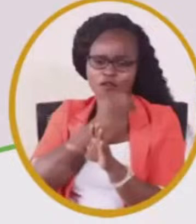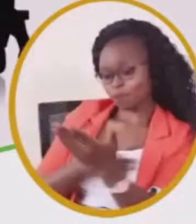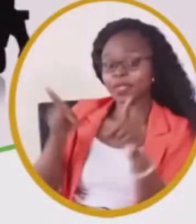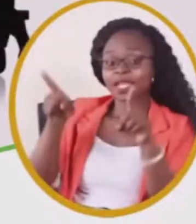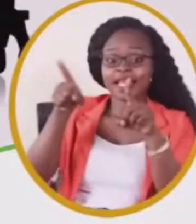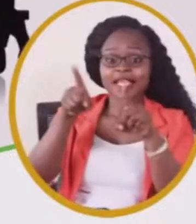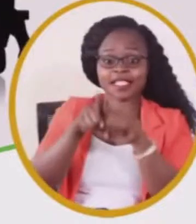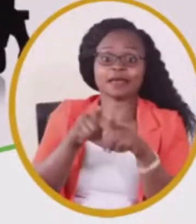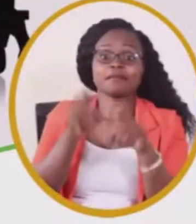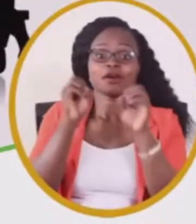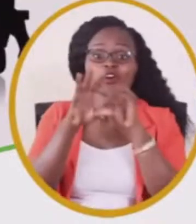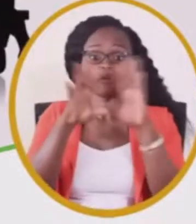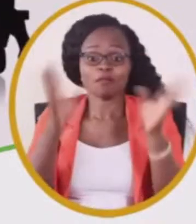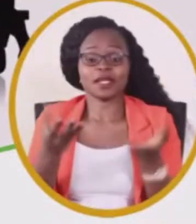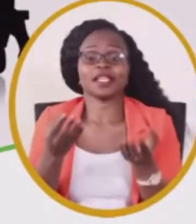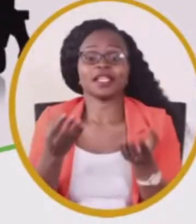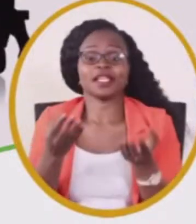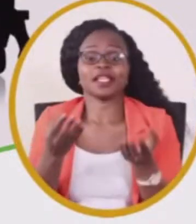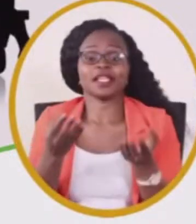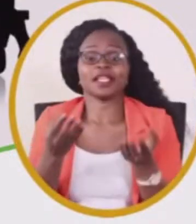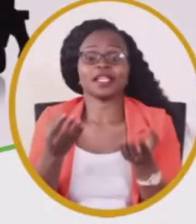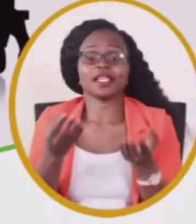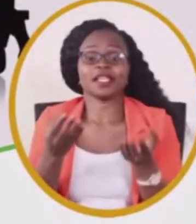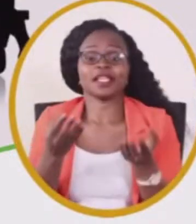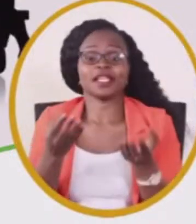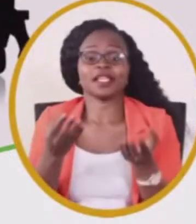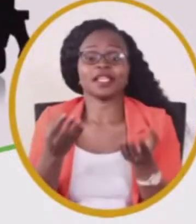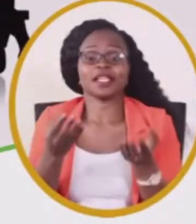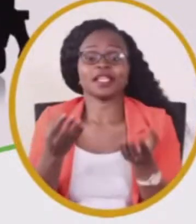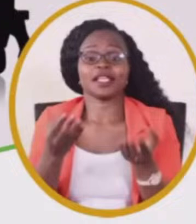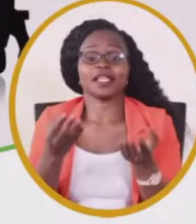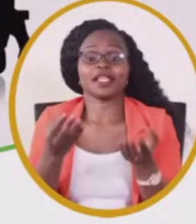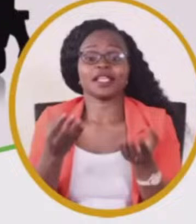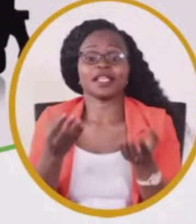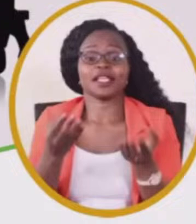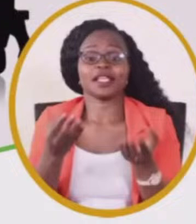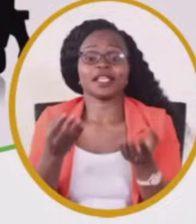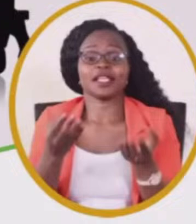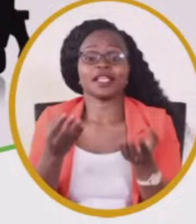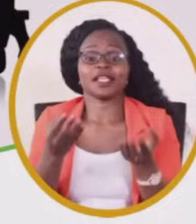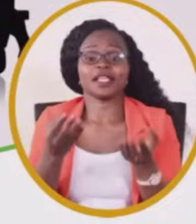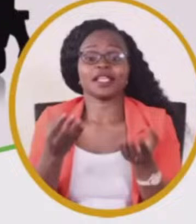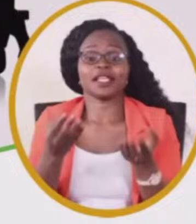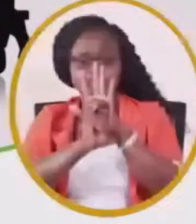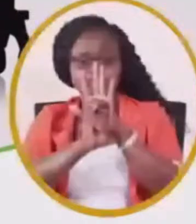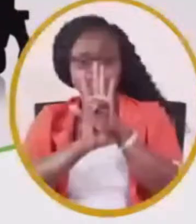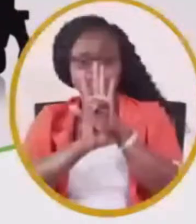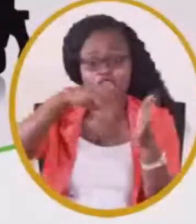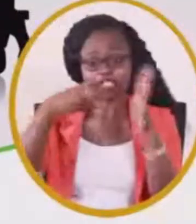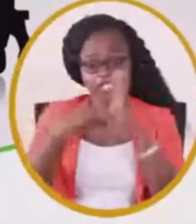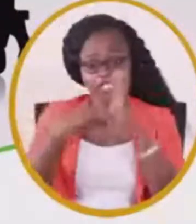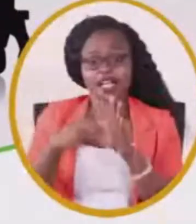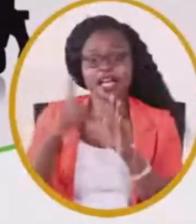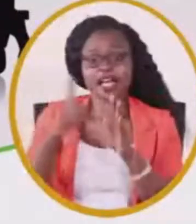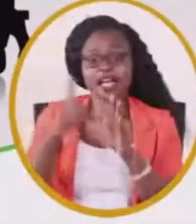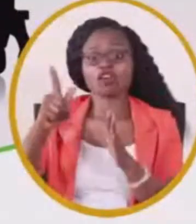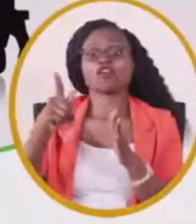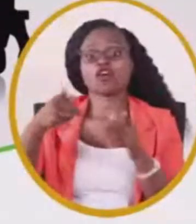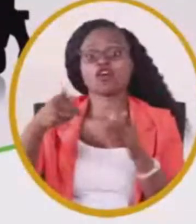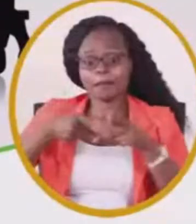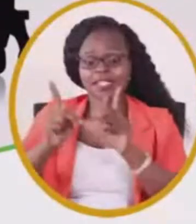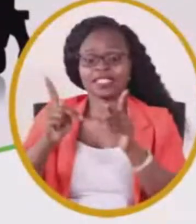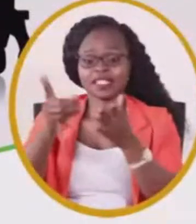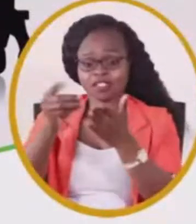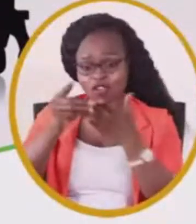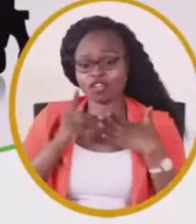will also be expected to provide the authority with evidentiary information such as contracts, local purchase orders